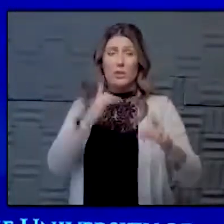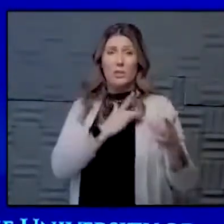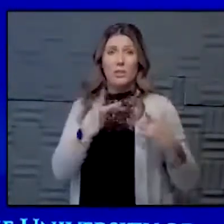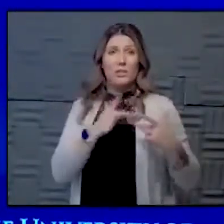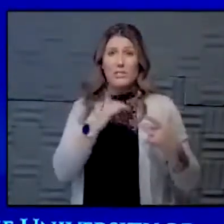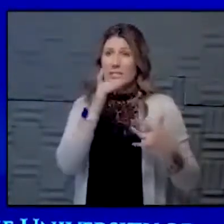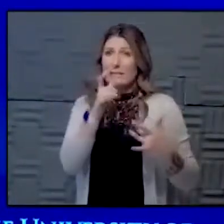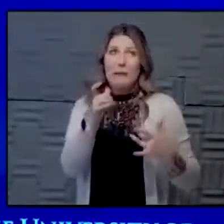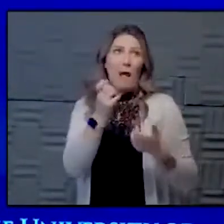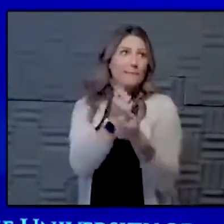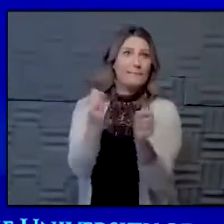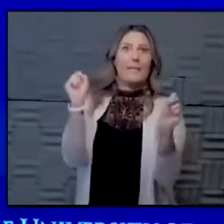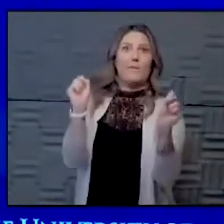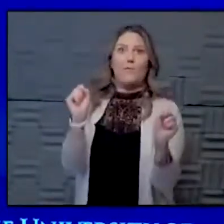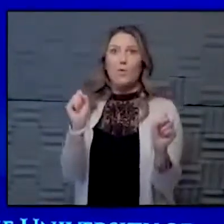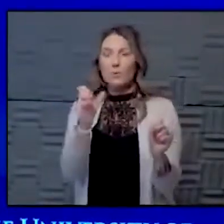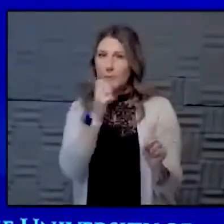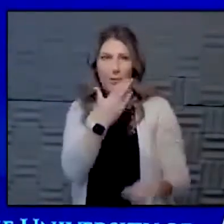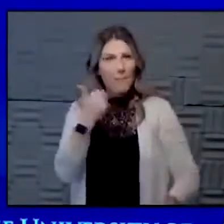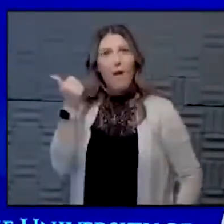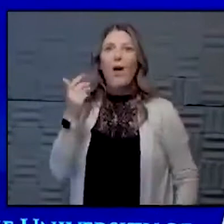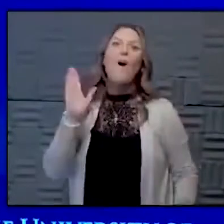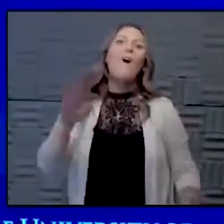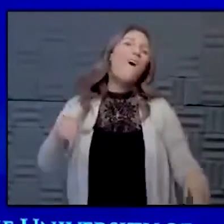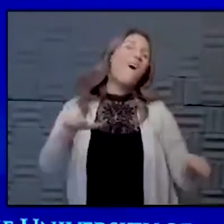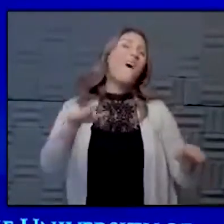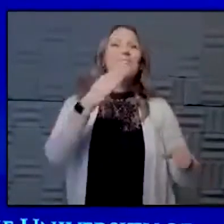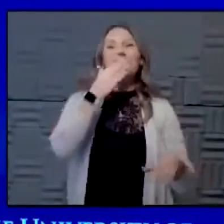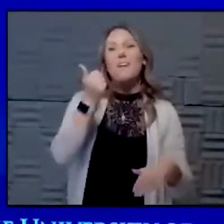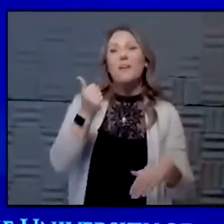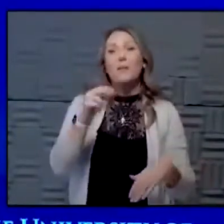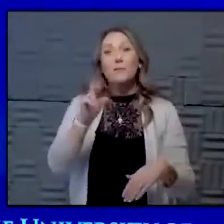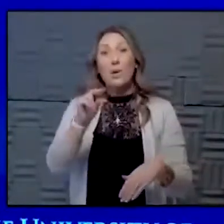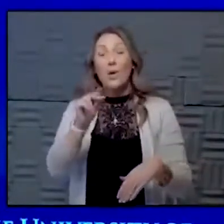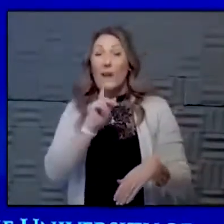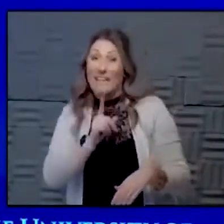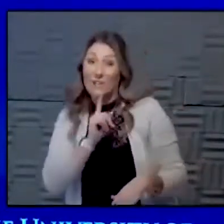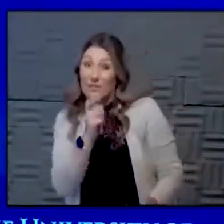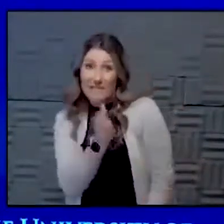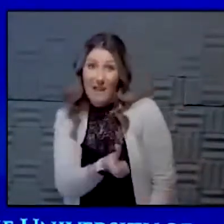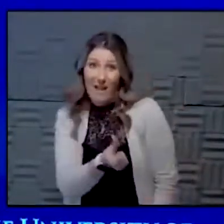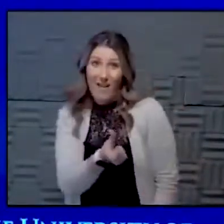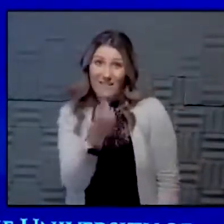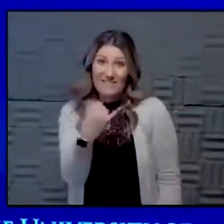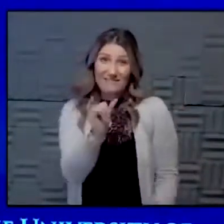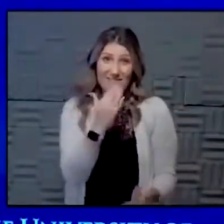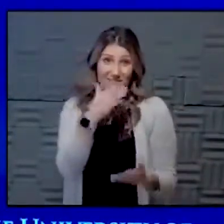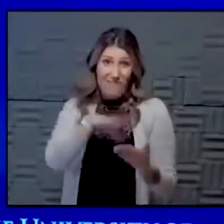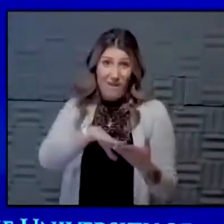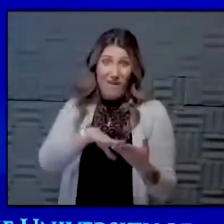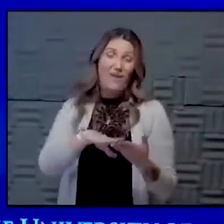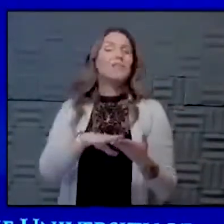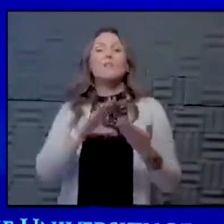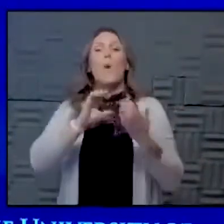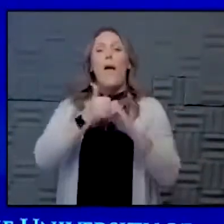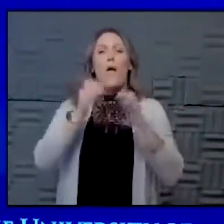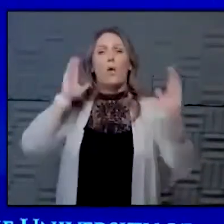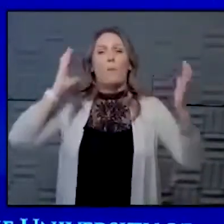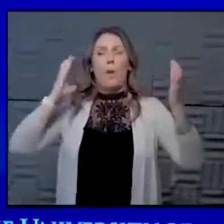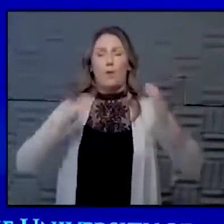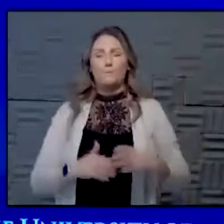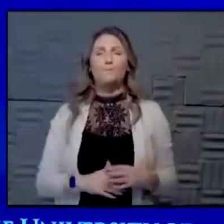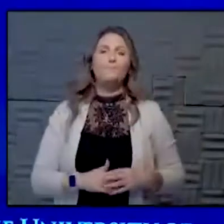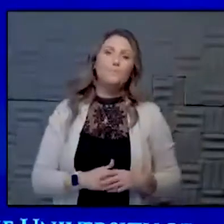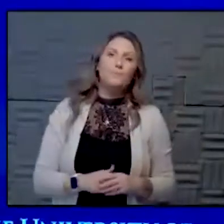safer. It's not really better. There was a lot of, it's going to be better. Oh, no, actually, it's not. It's still bad. And the way I try to compare this